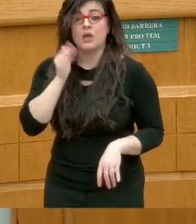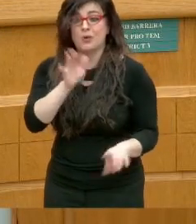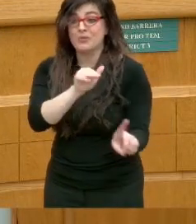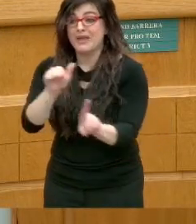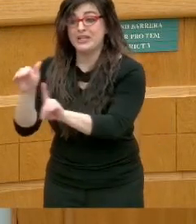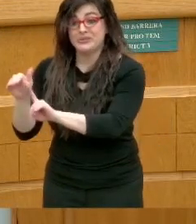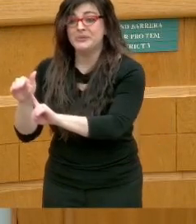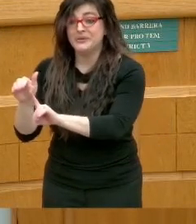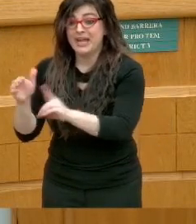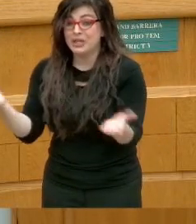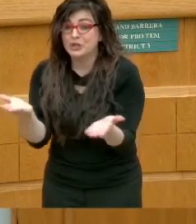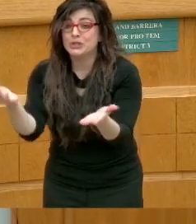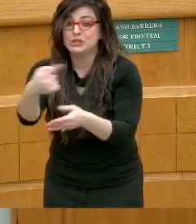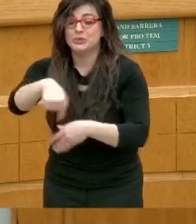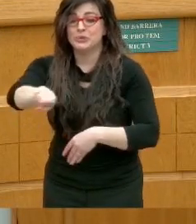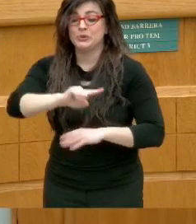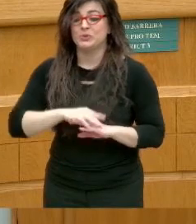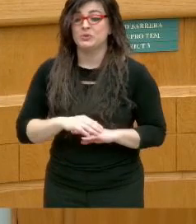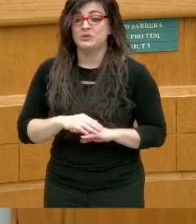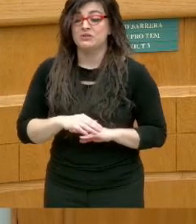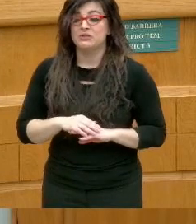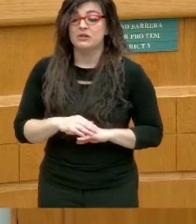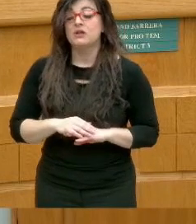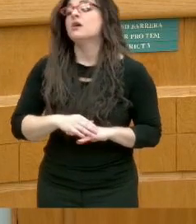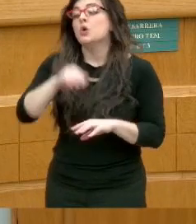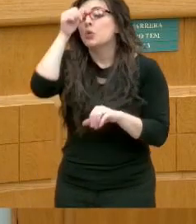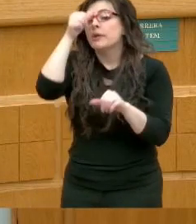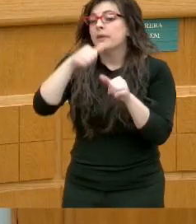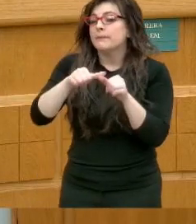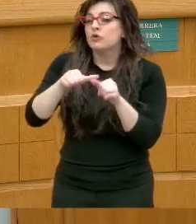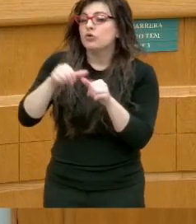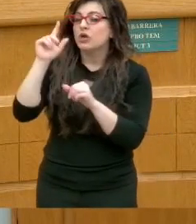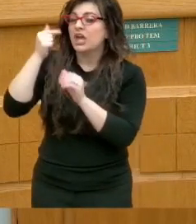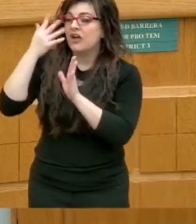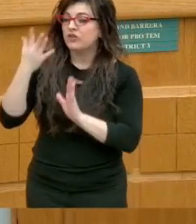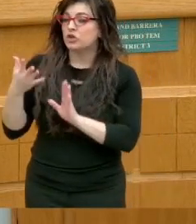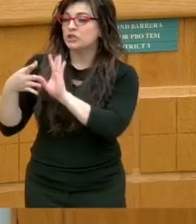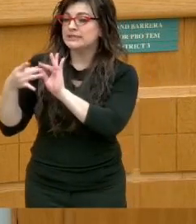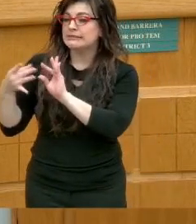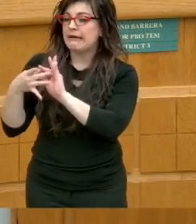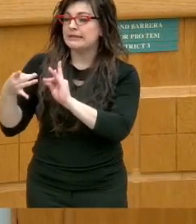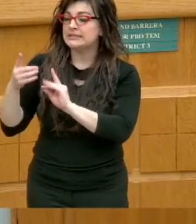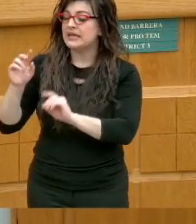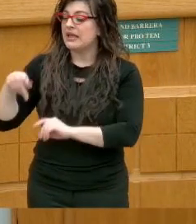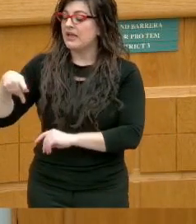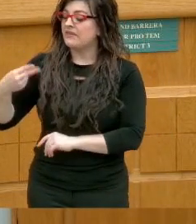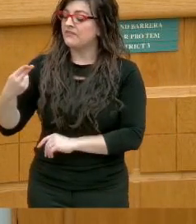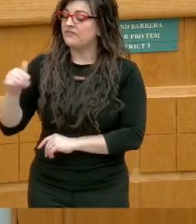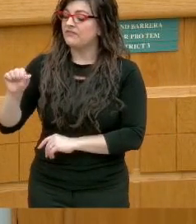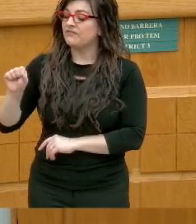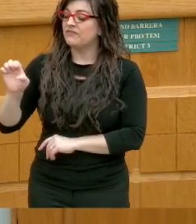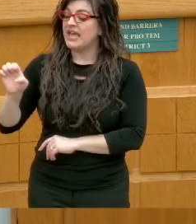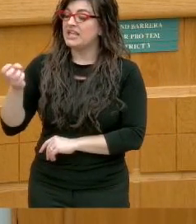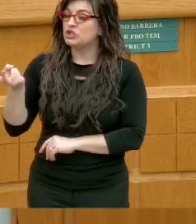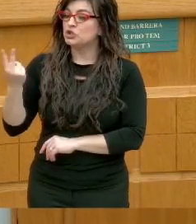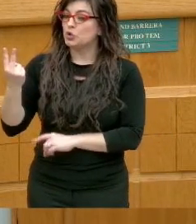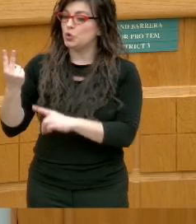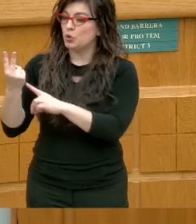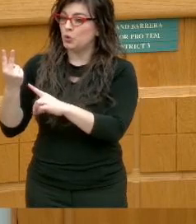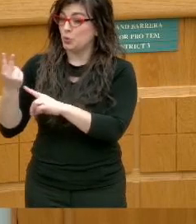to become less restrictive. You'll remember the governor talked about phase 2, and we're going to revisit my orders and his orders on May